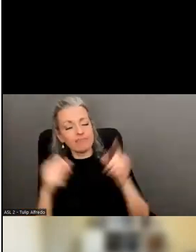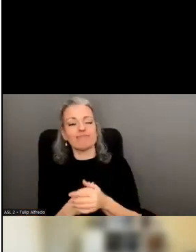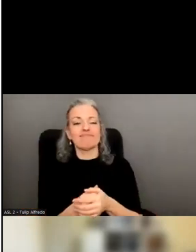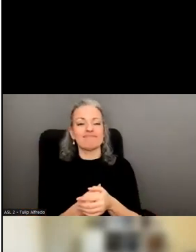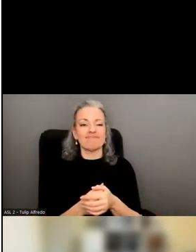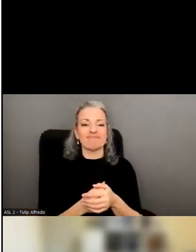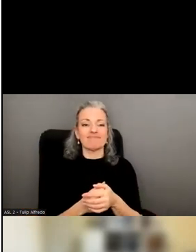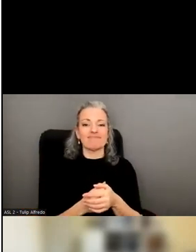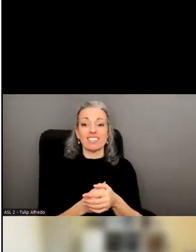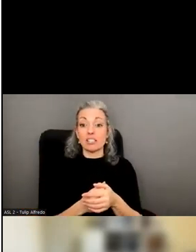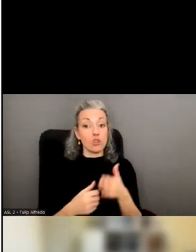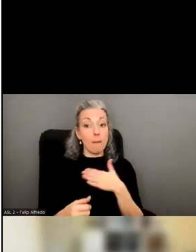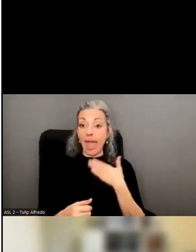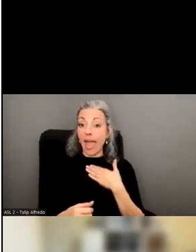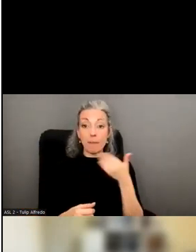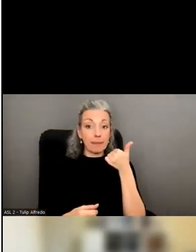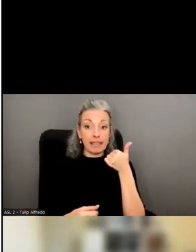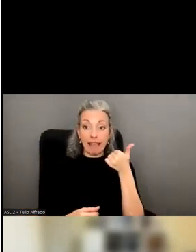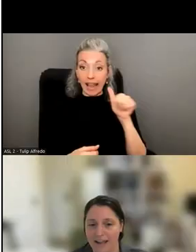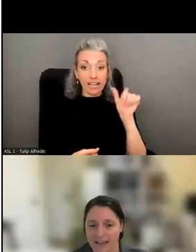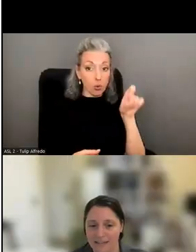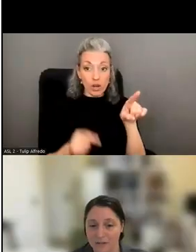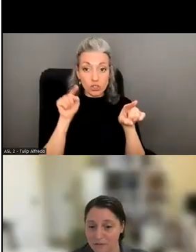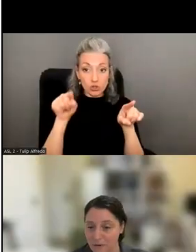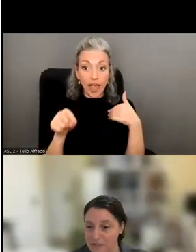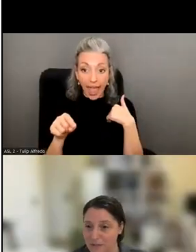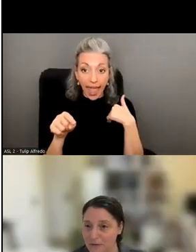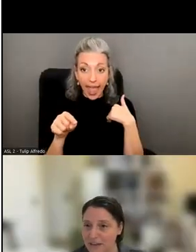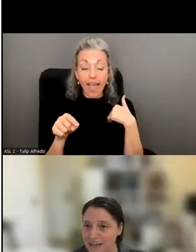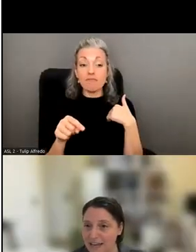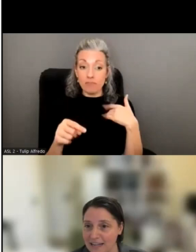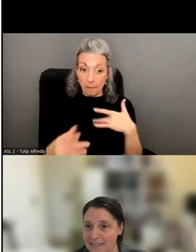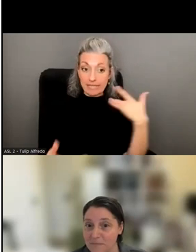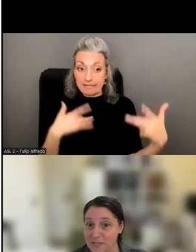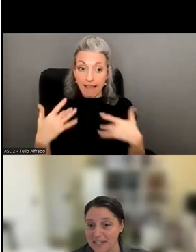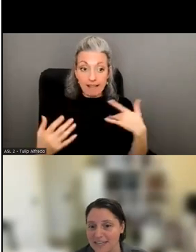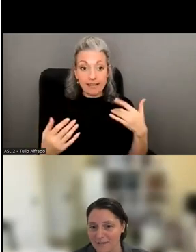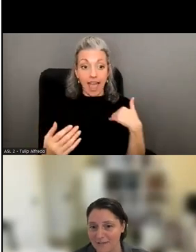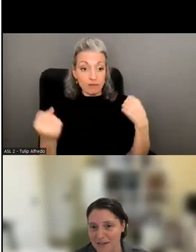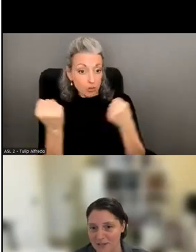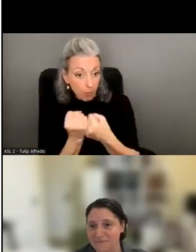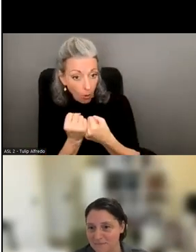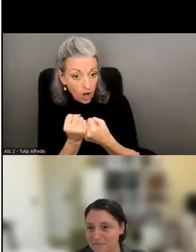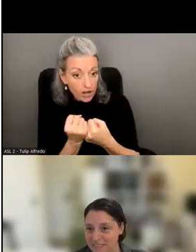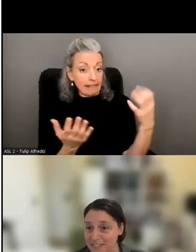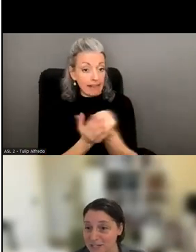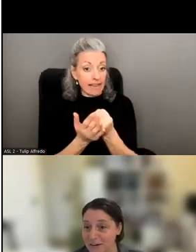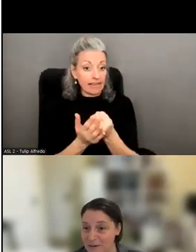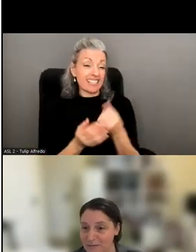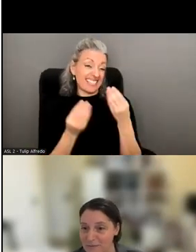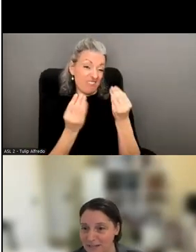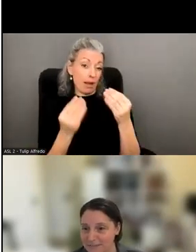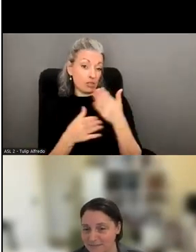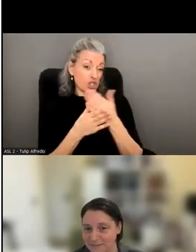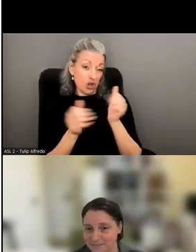answer any questions, but very excited to have the support and looking forward to getting this much needed information and to share it